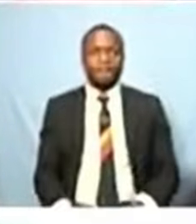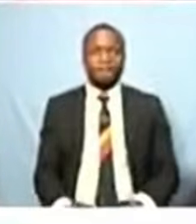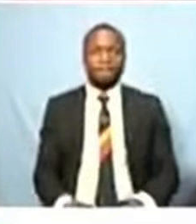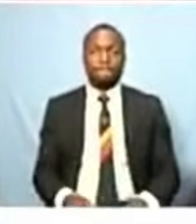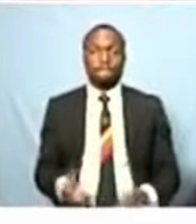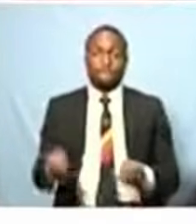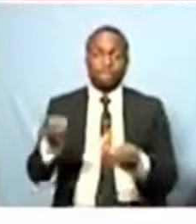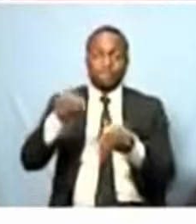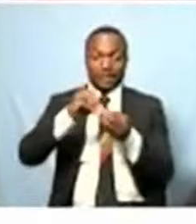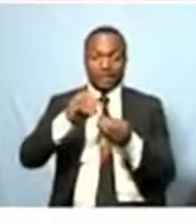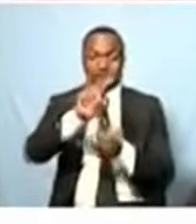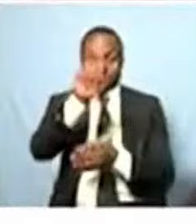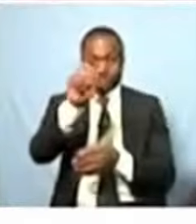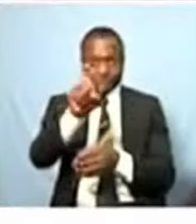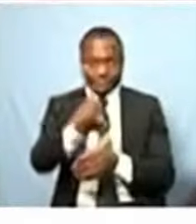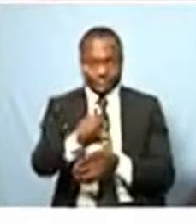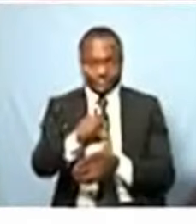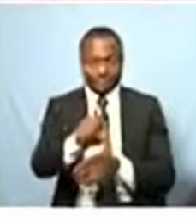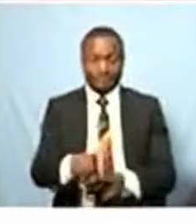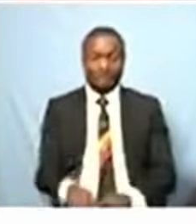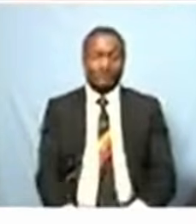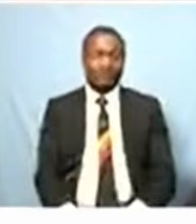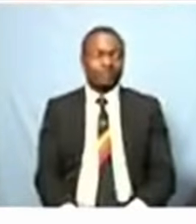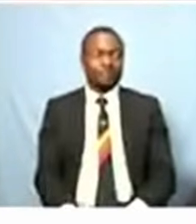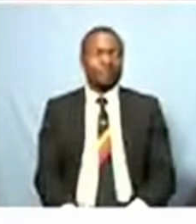you. Supplementary questions?